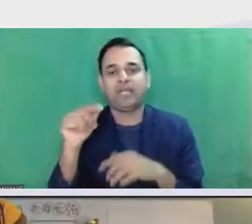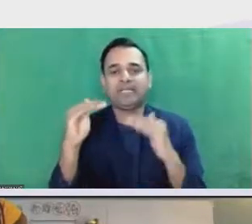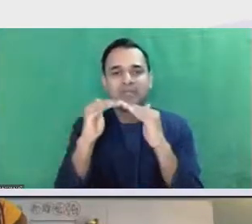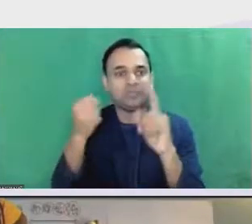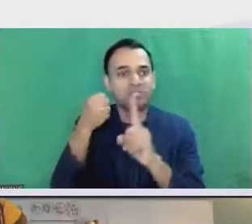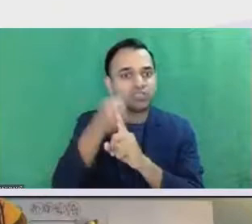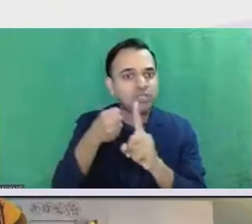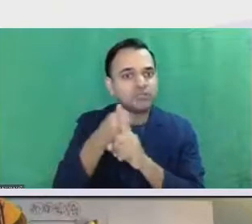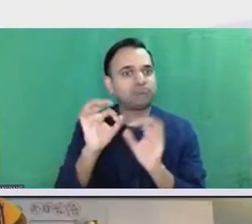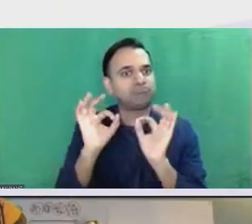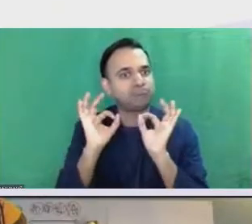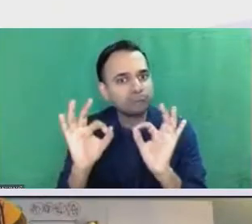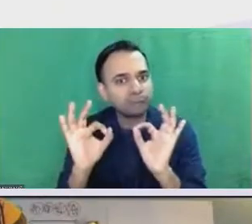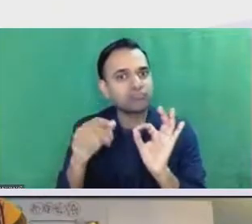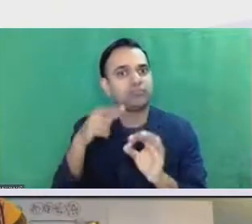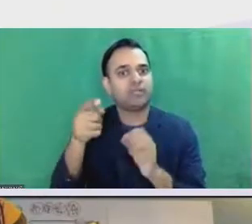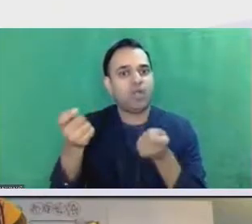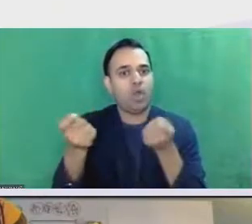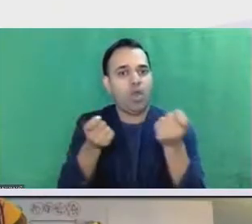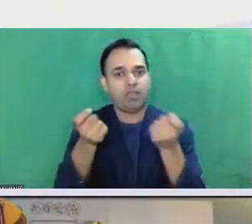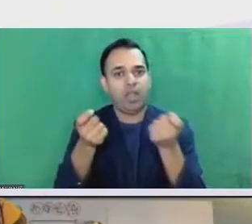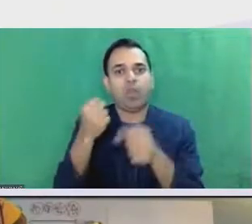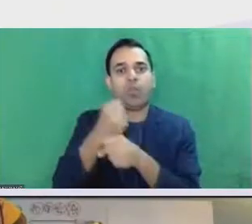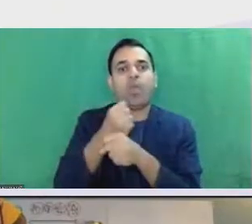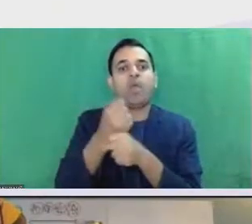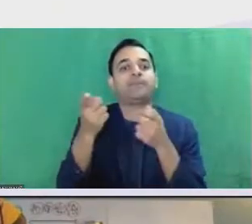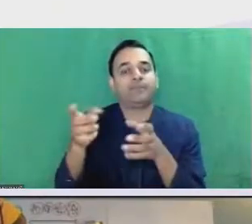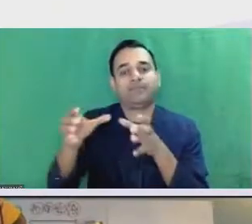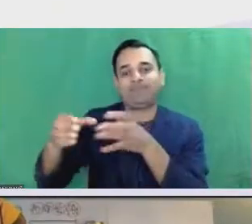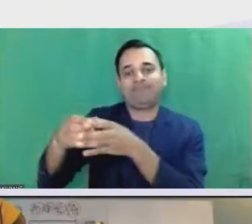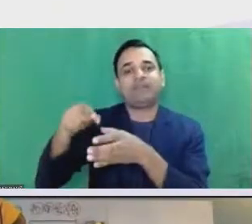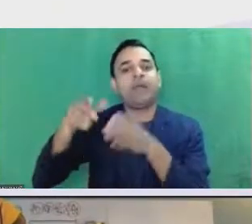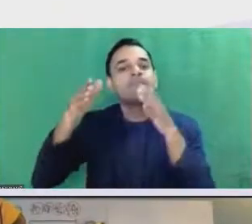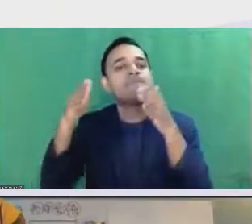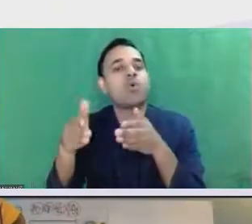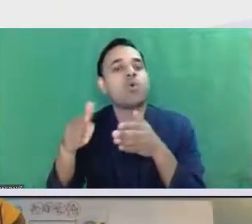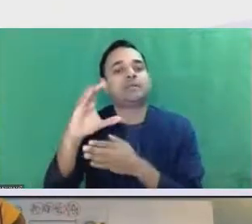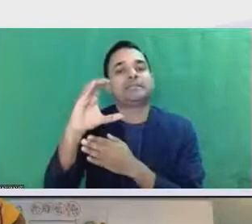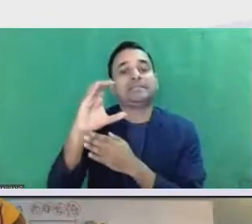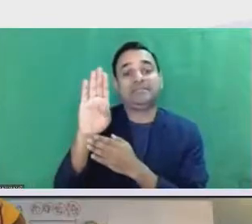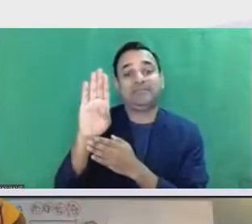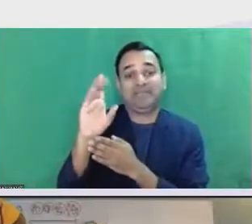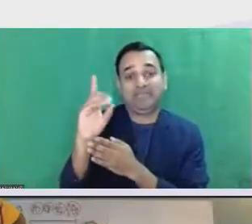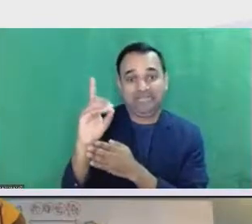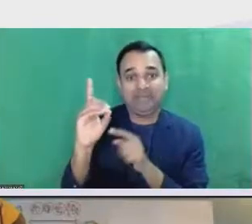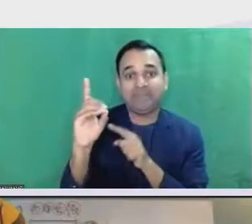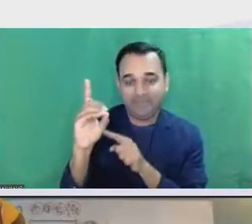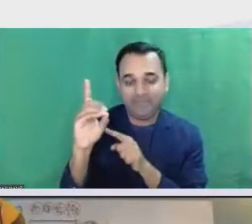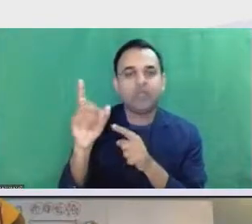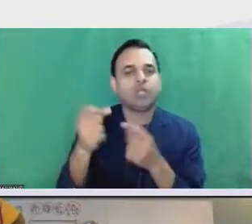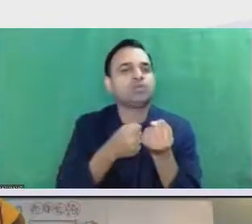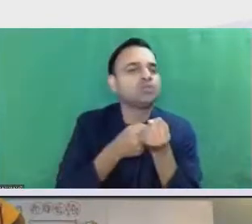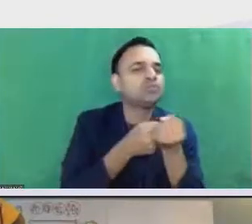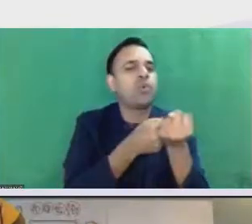Biological Diversity, which supports women's civil society active engagement through active participation, information sharing, and inputs into